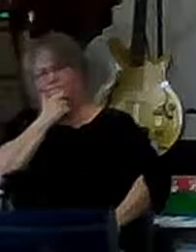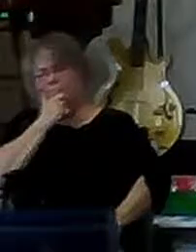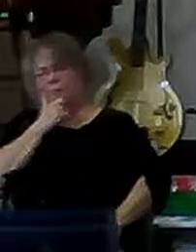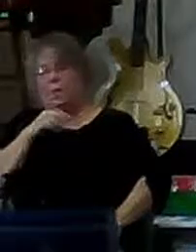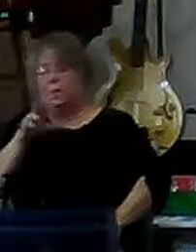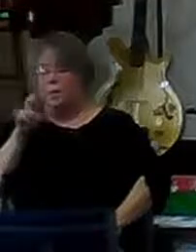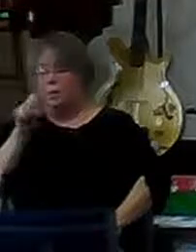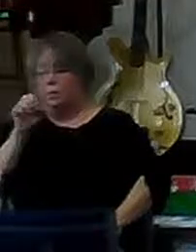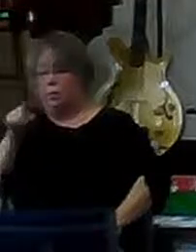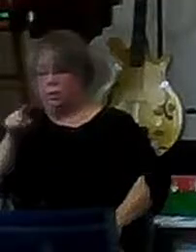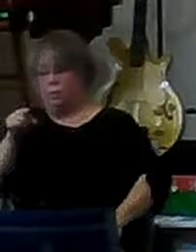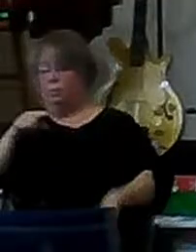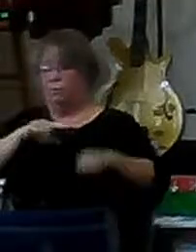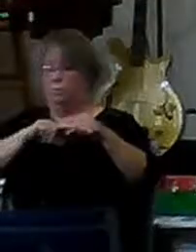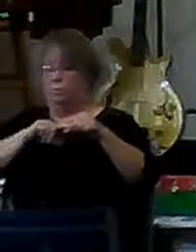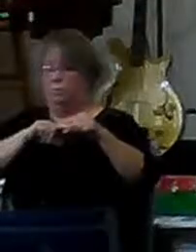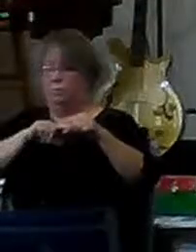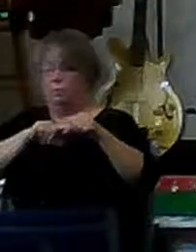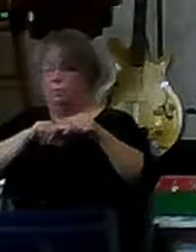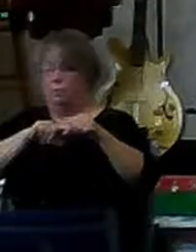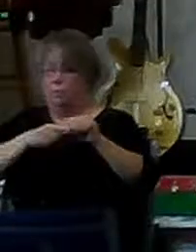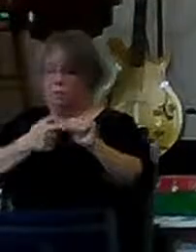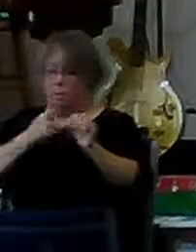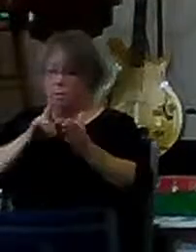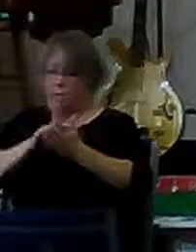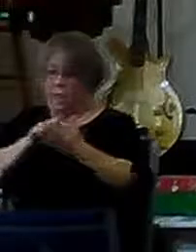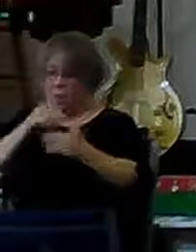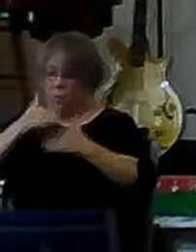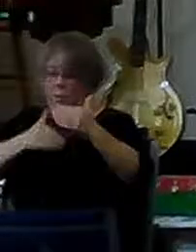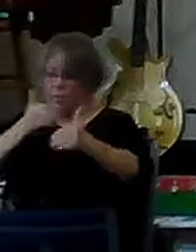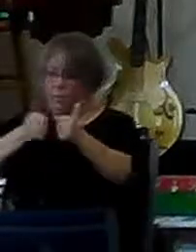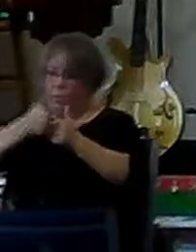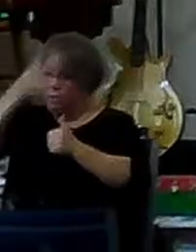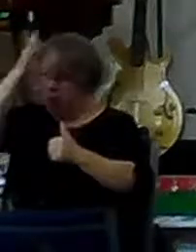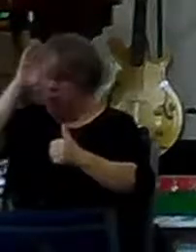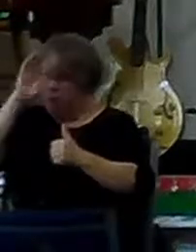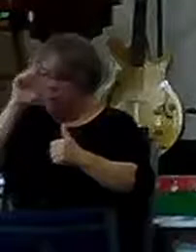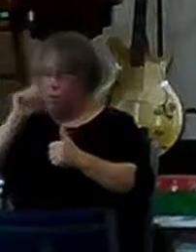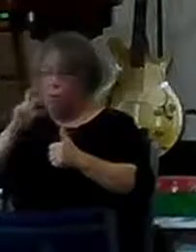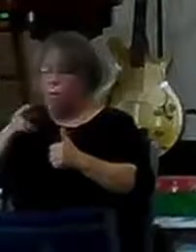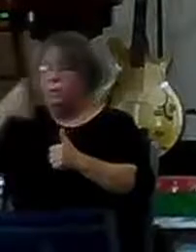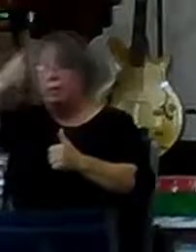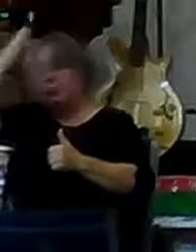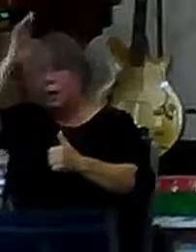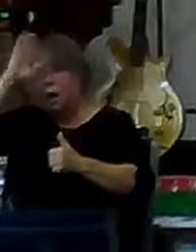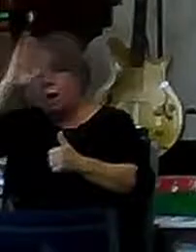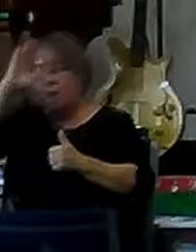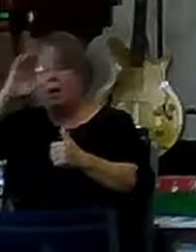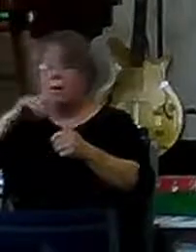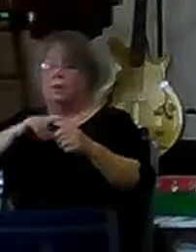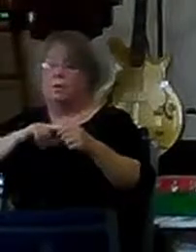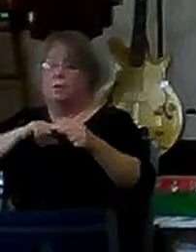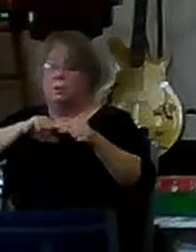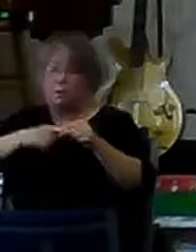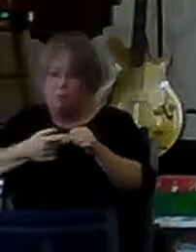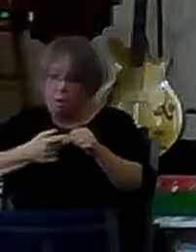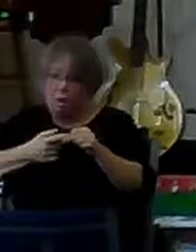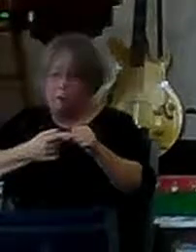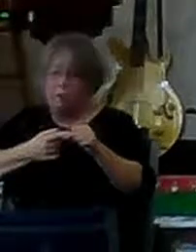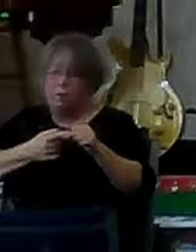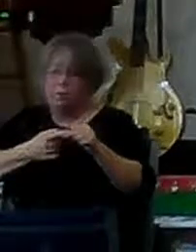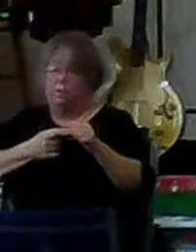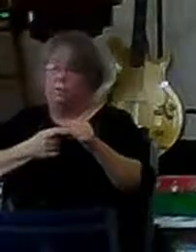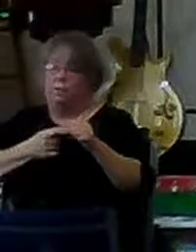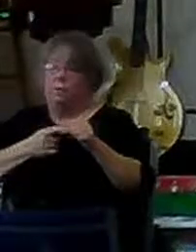Did you initiate that with God, or did God initiate that with you? And the answer you give to